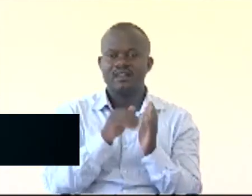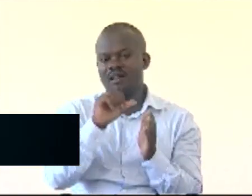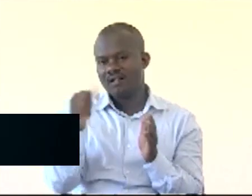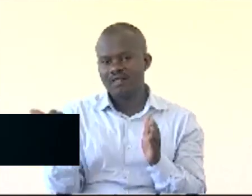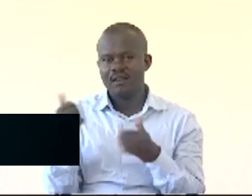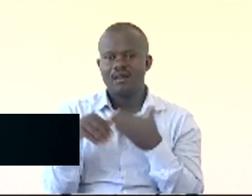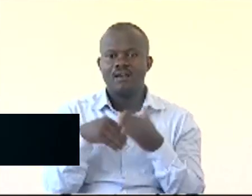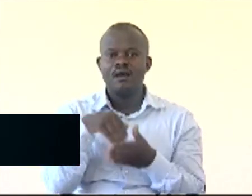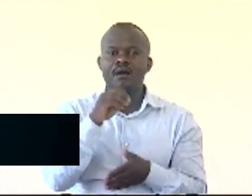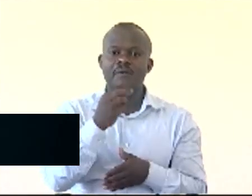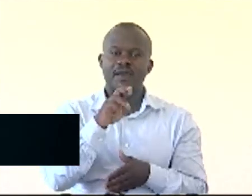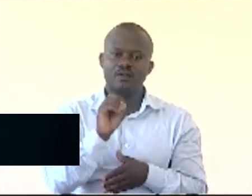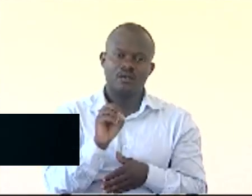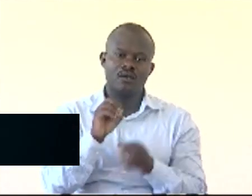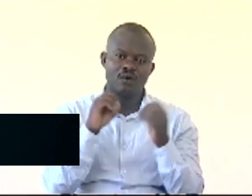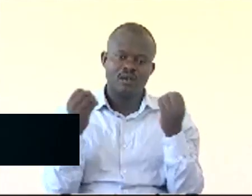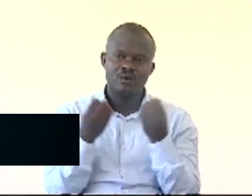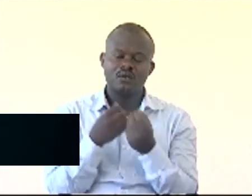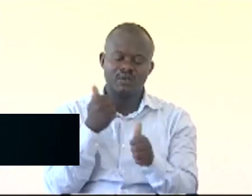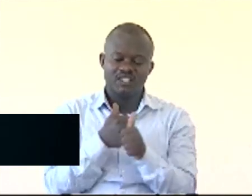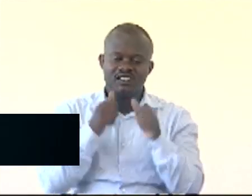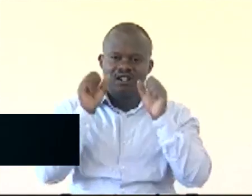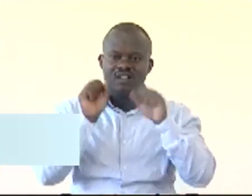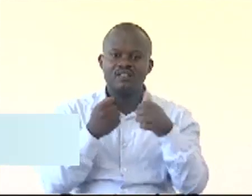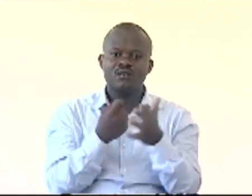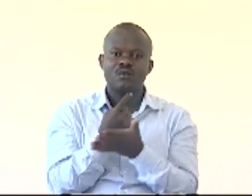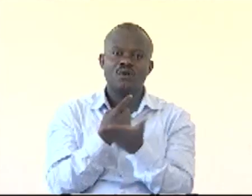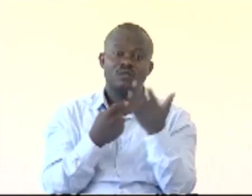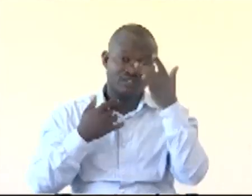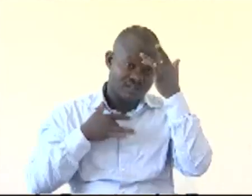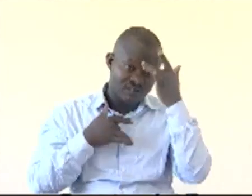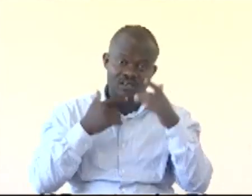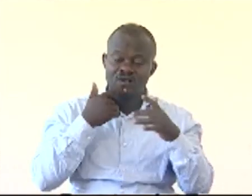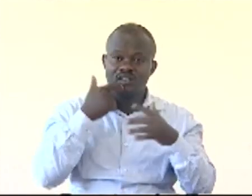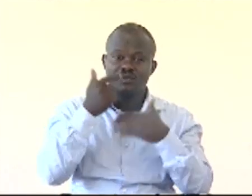are microorganisms which can cause diseases